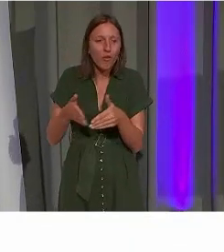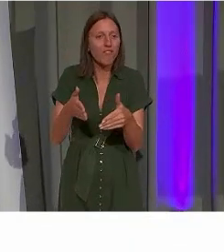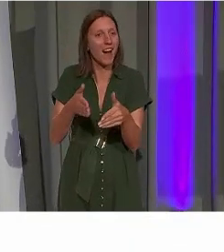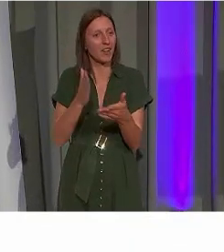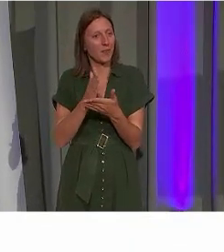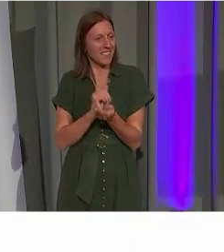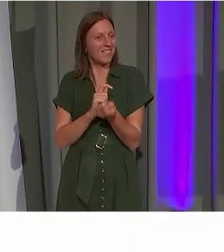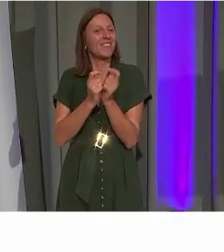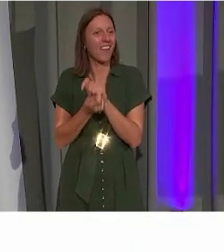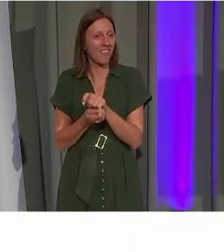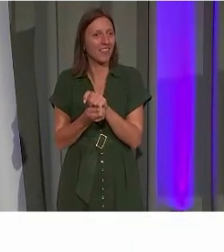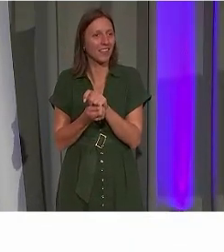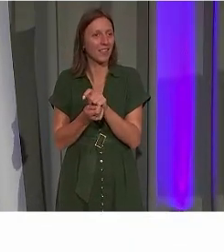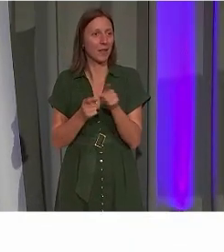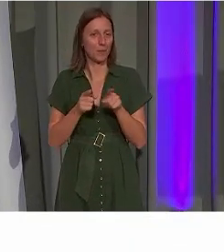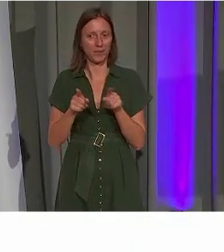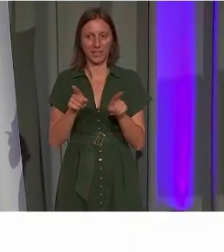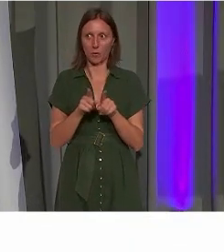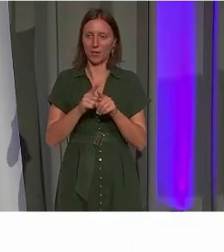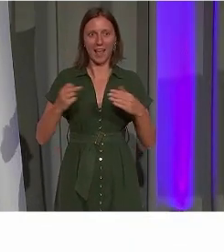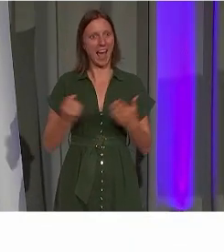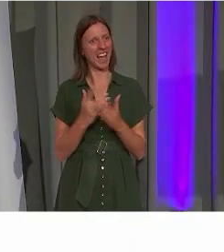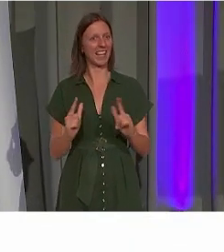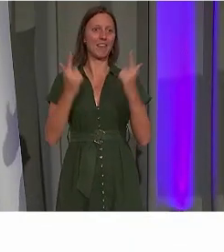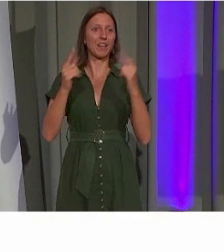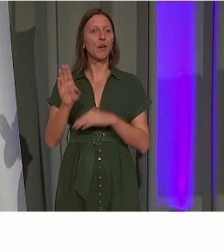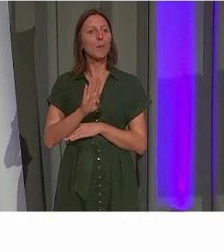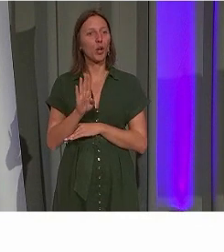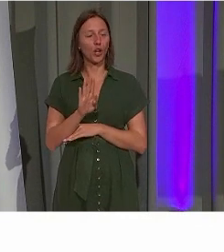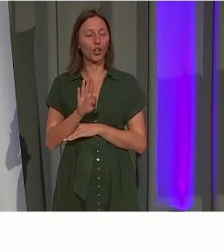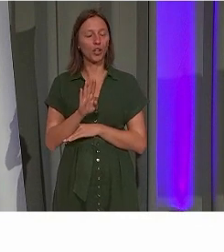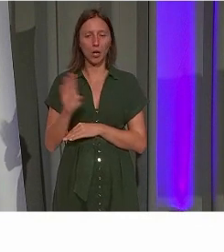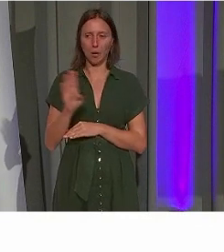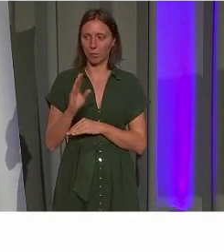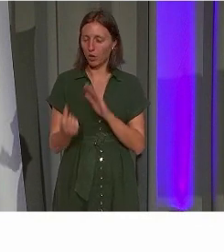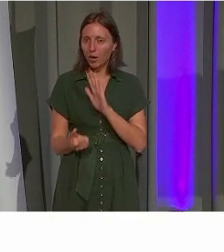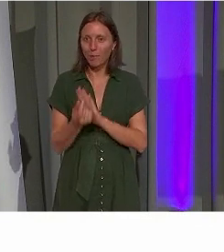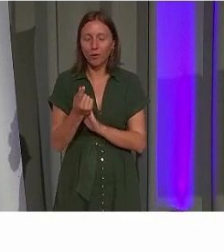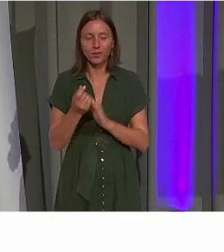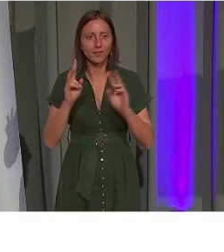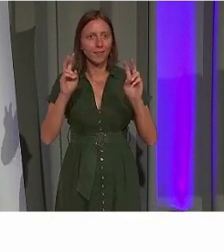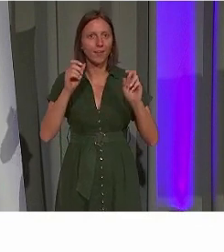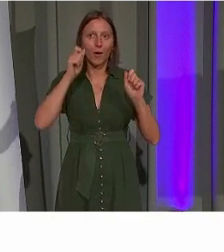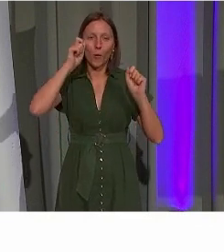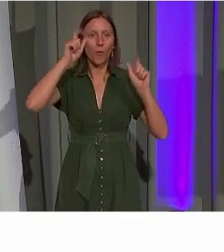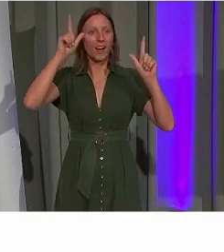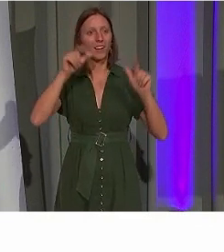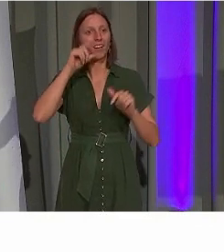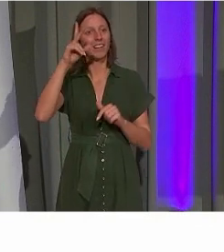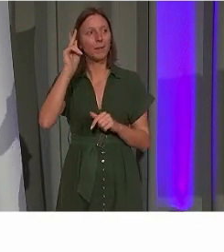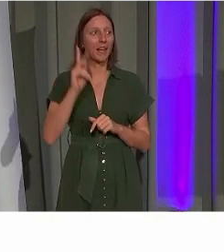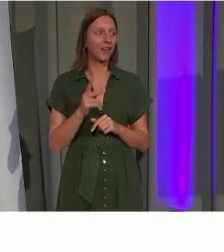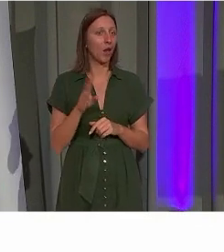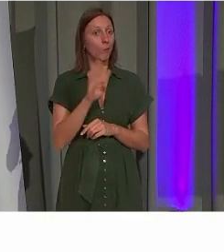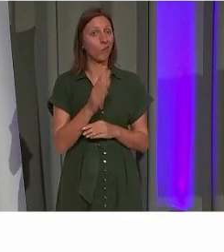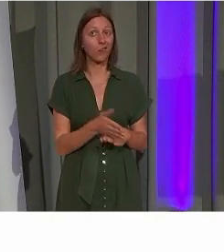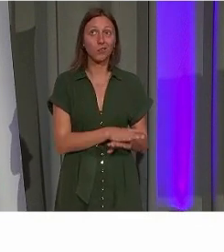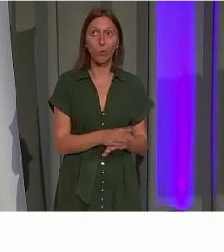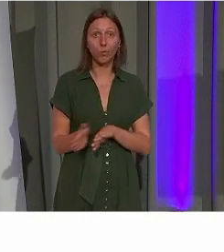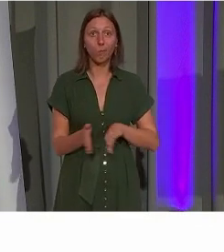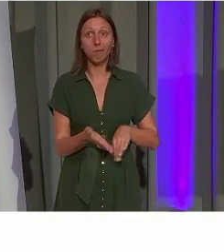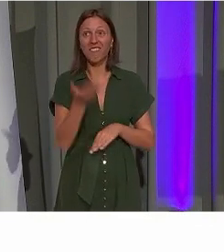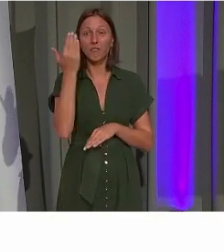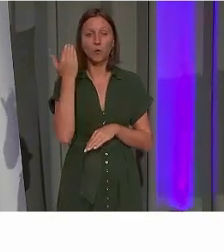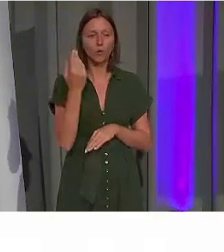are talking about walking boulevards. It actually was